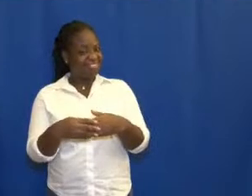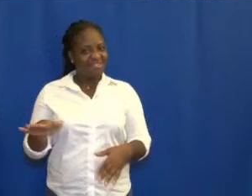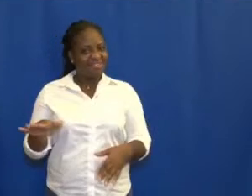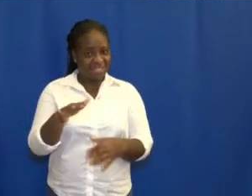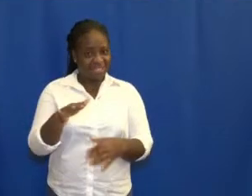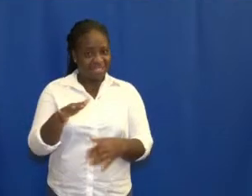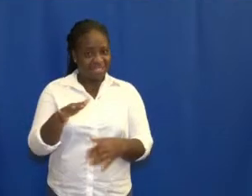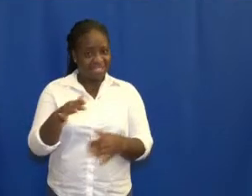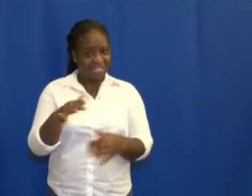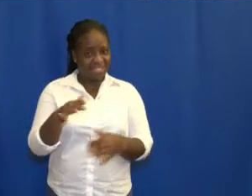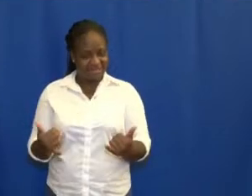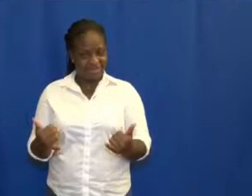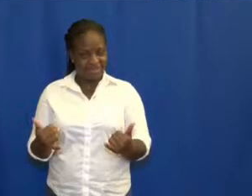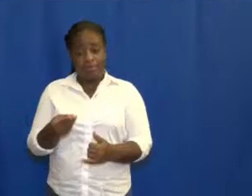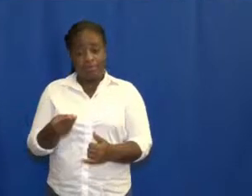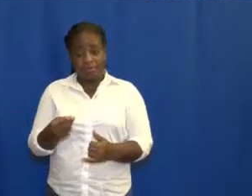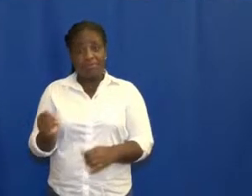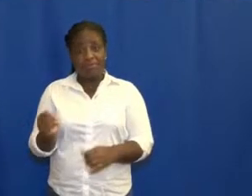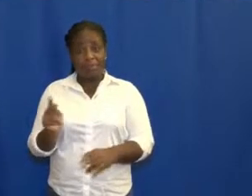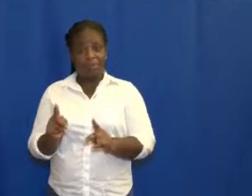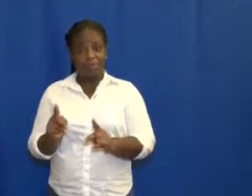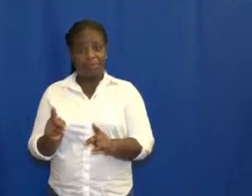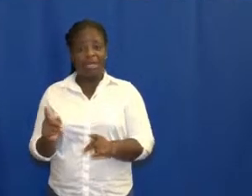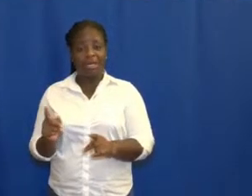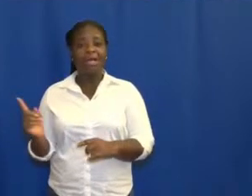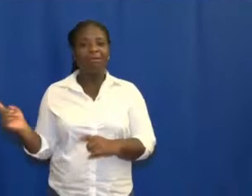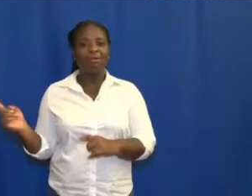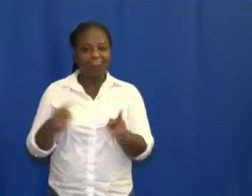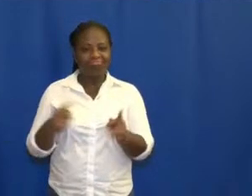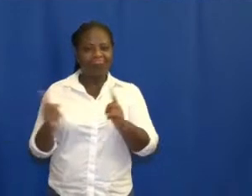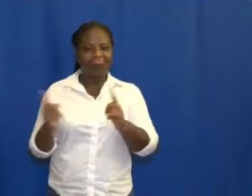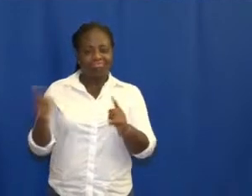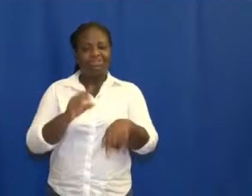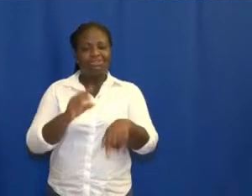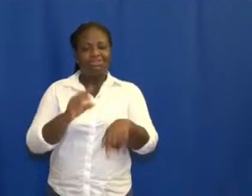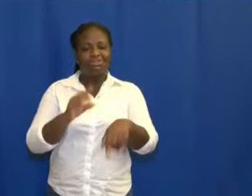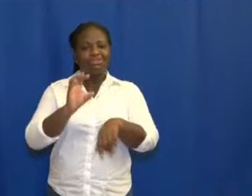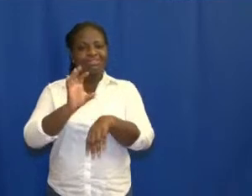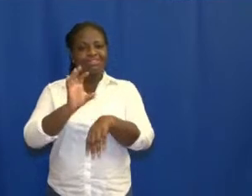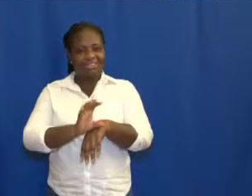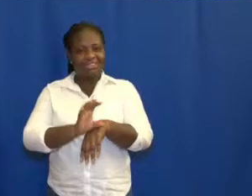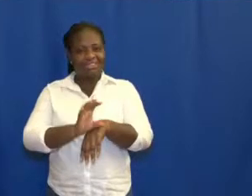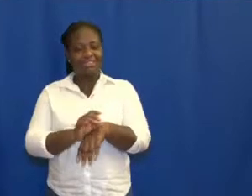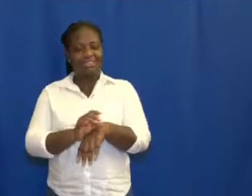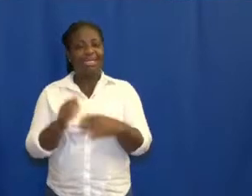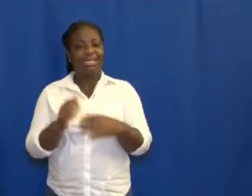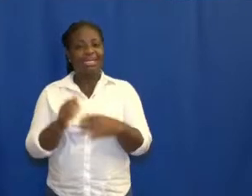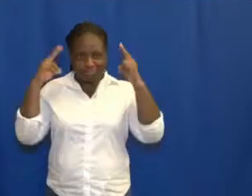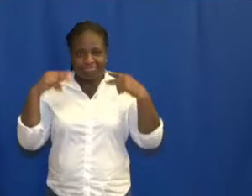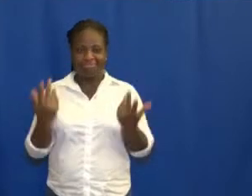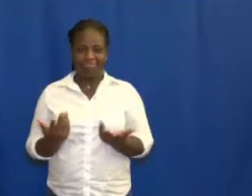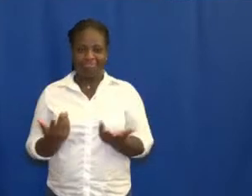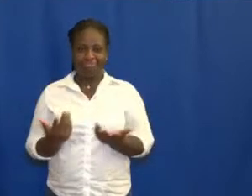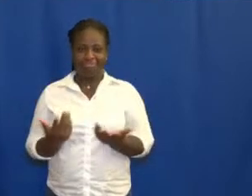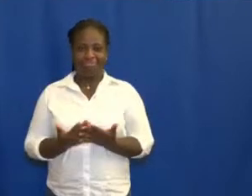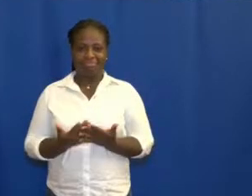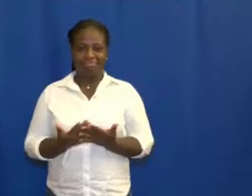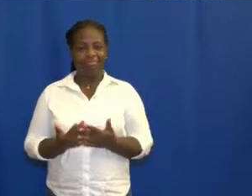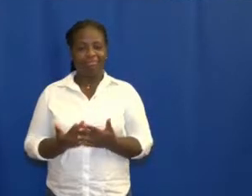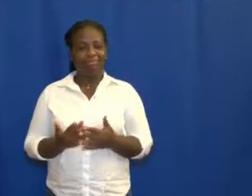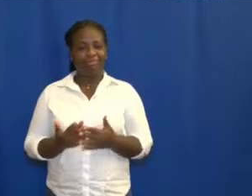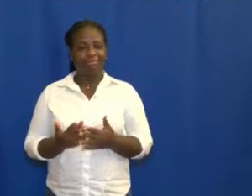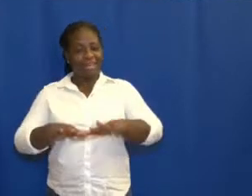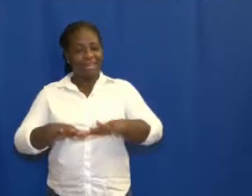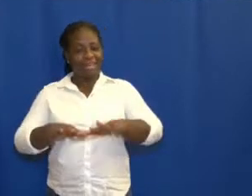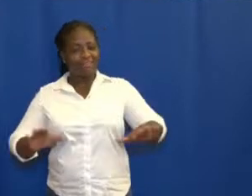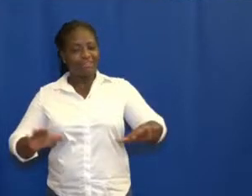agbene me fio banye amebon somo ke maslachi ya wobi